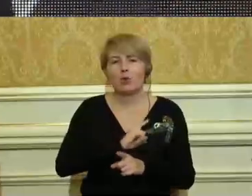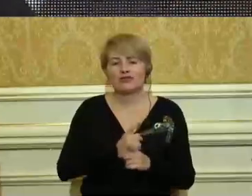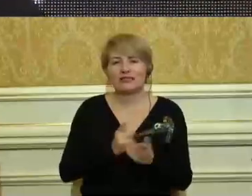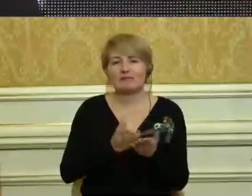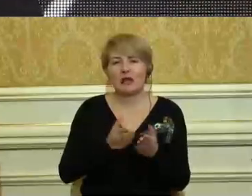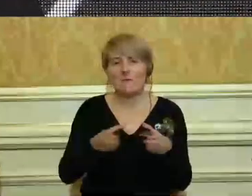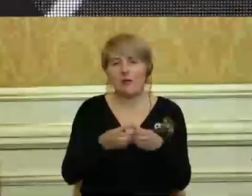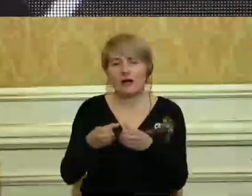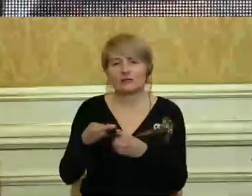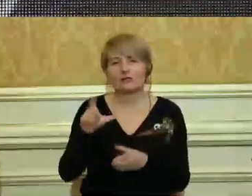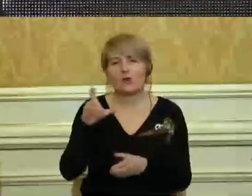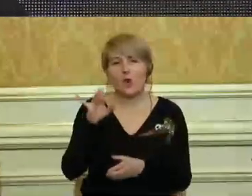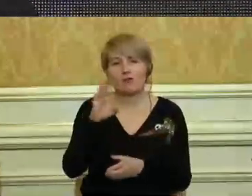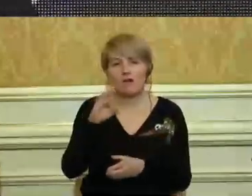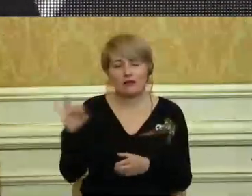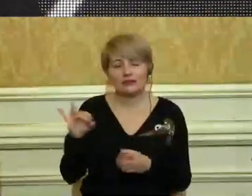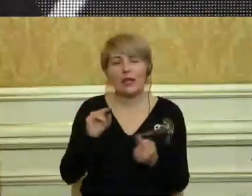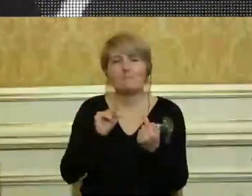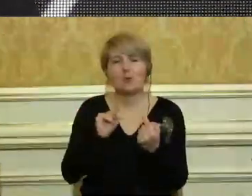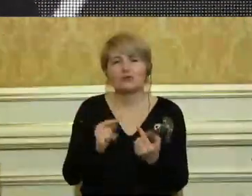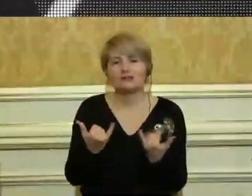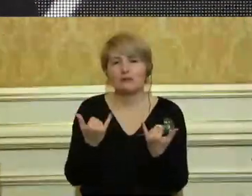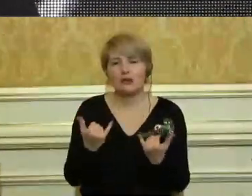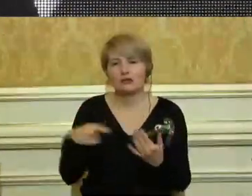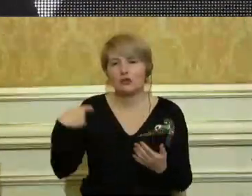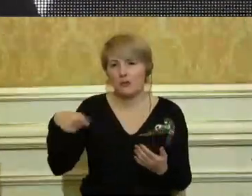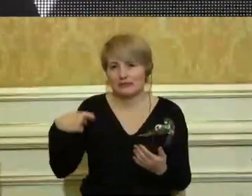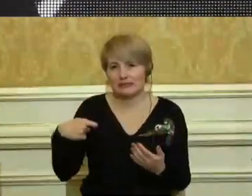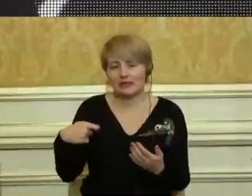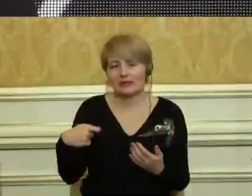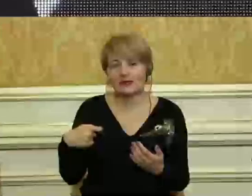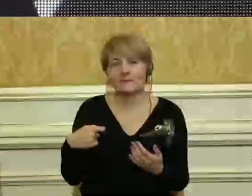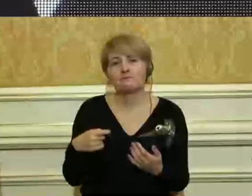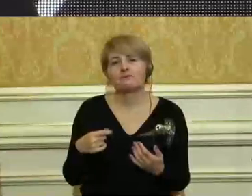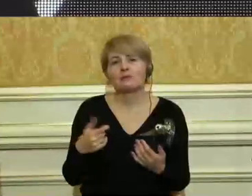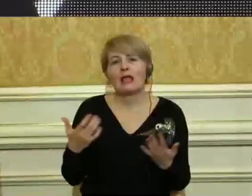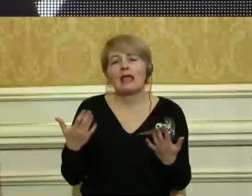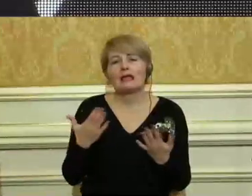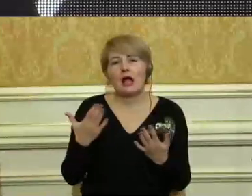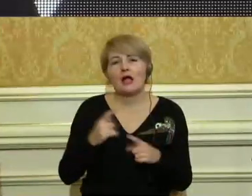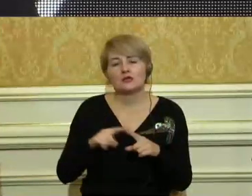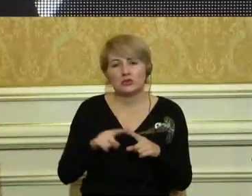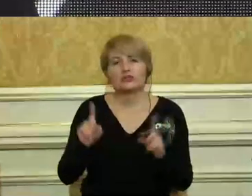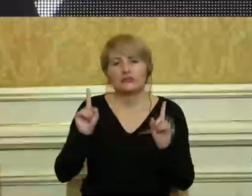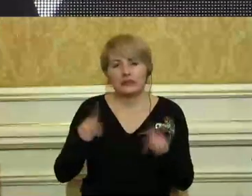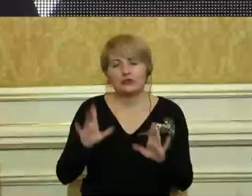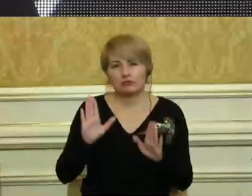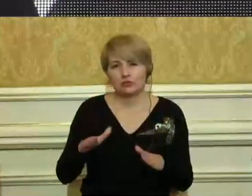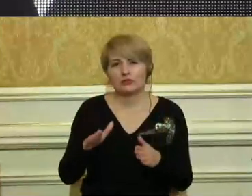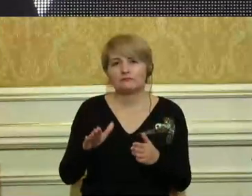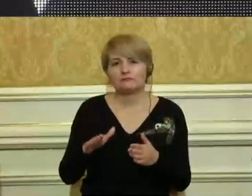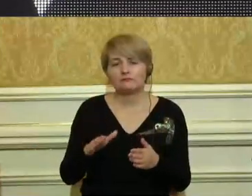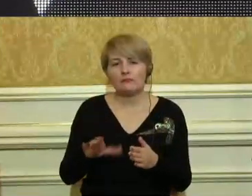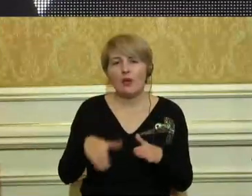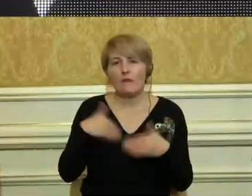against Mrs. Grabar-Kitarović, who is obviously to be, she's likely to be the candidate of the EPP party.